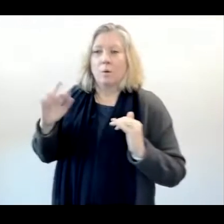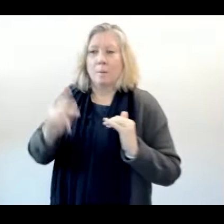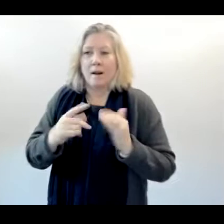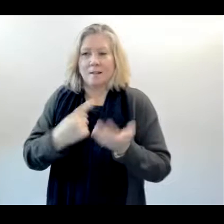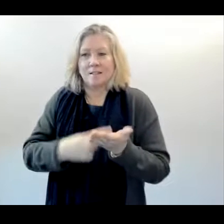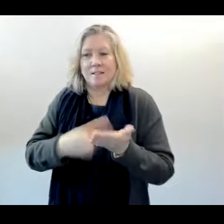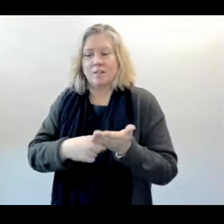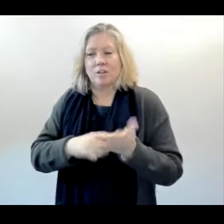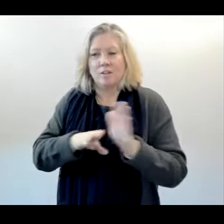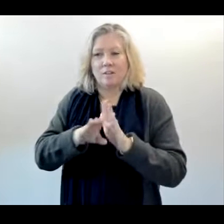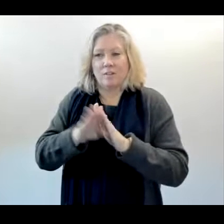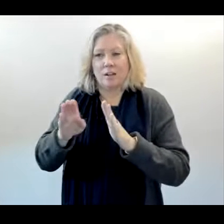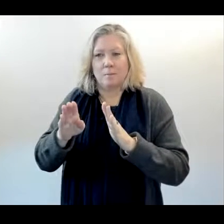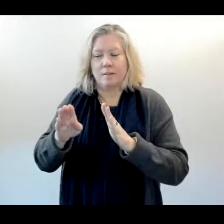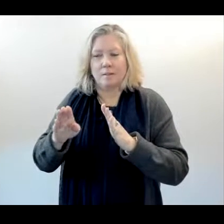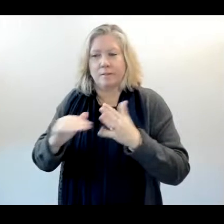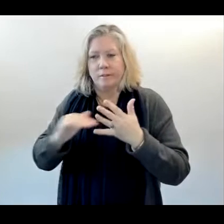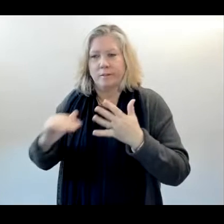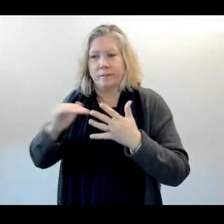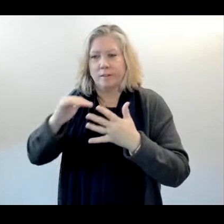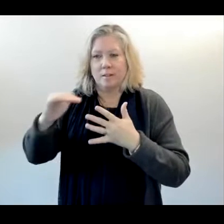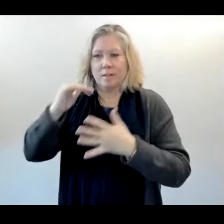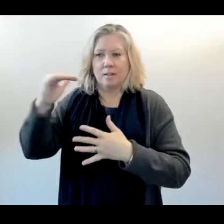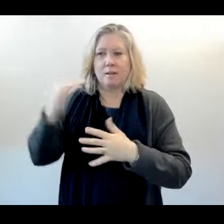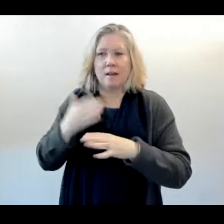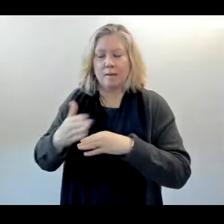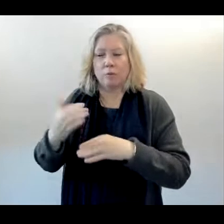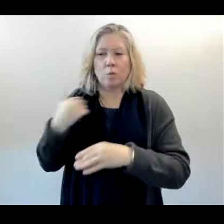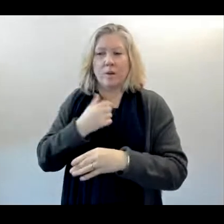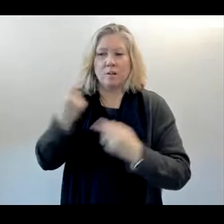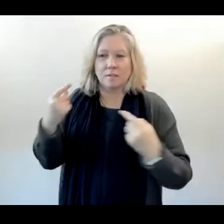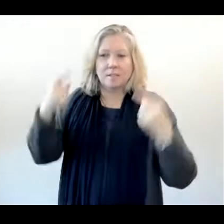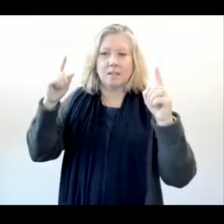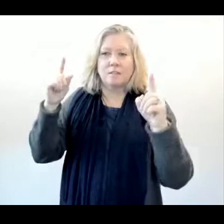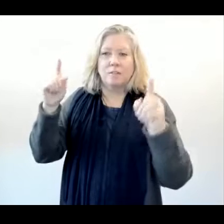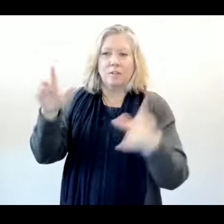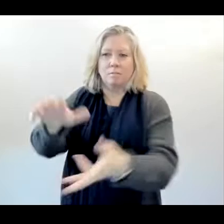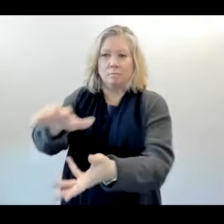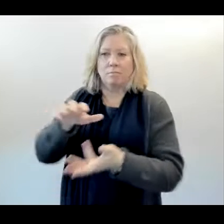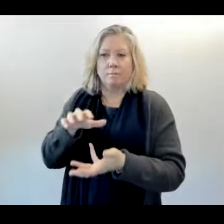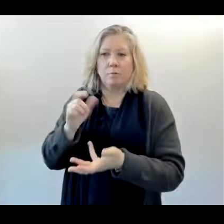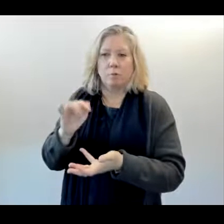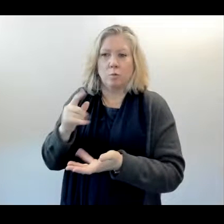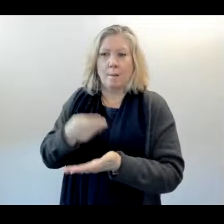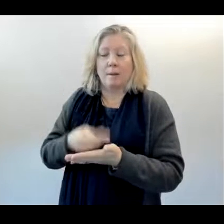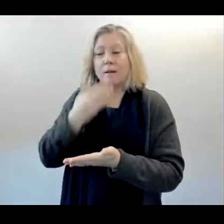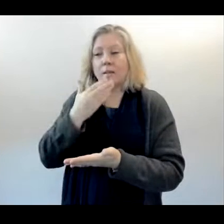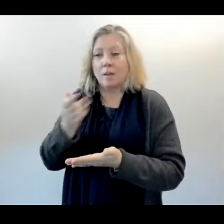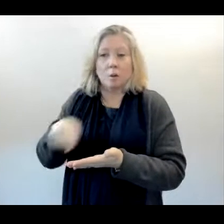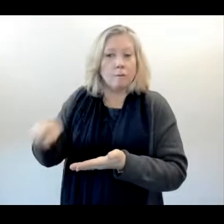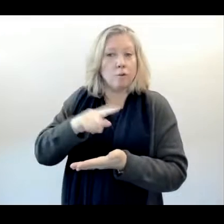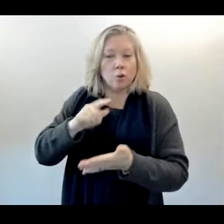development in sequence here once there's a successful grant application. But thank you all for the efforts. I know this has